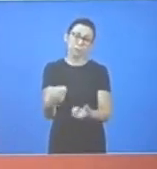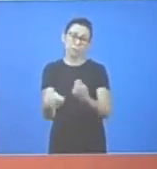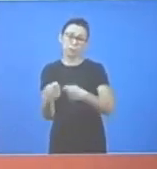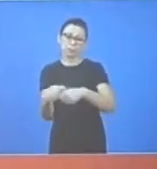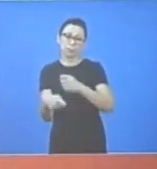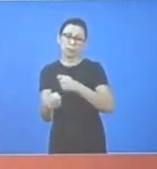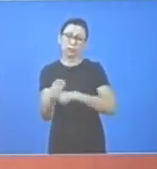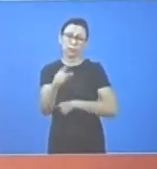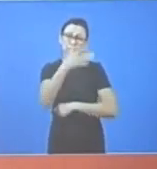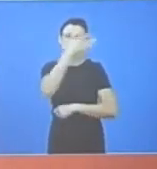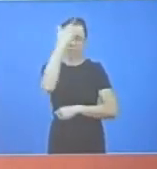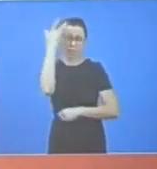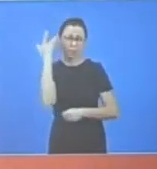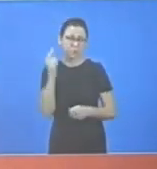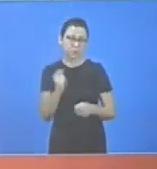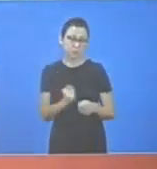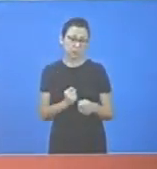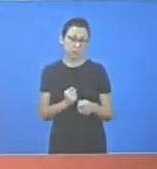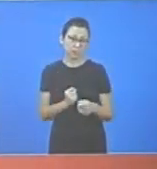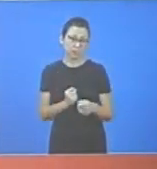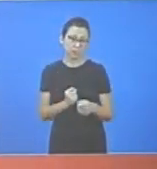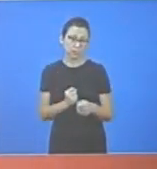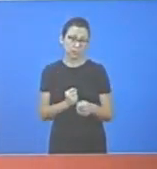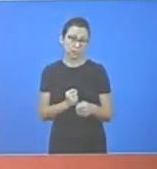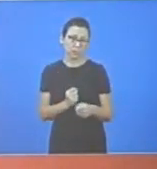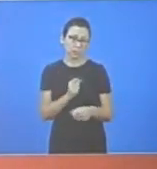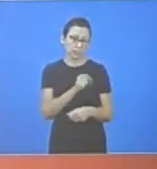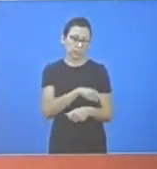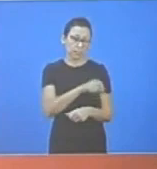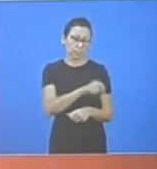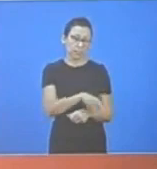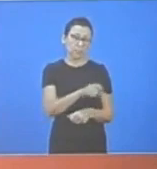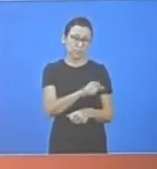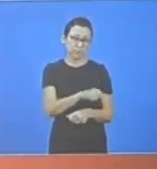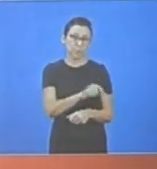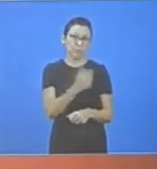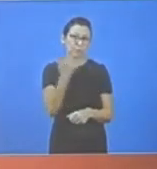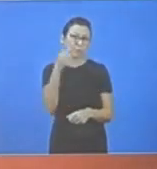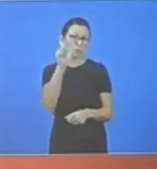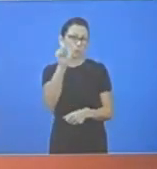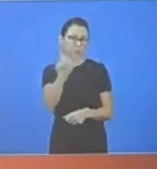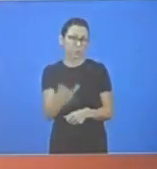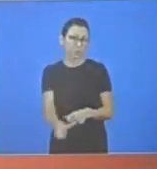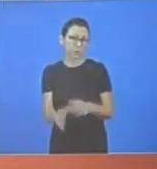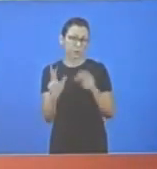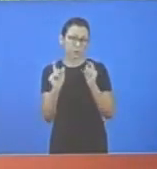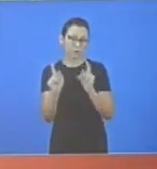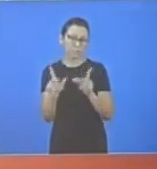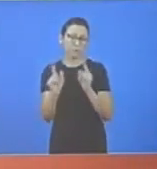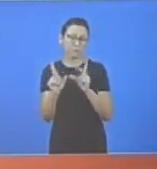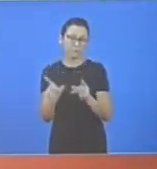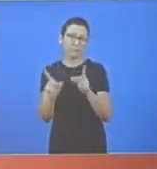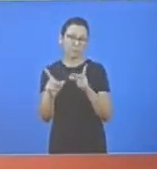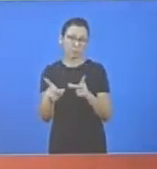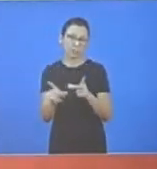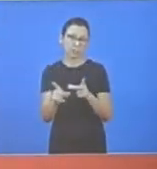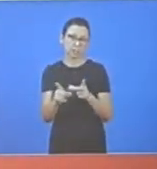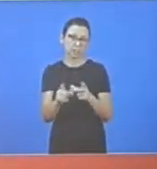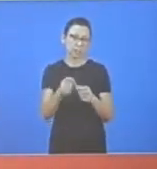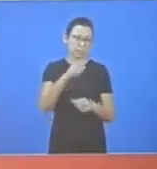The business was related to the field, to the nature. So there was the one that planted, the one that